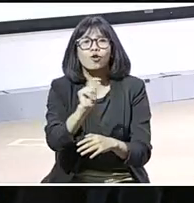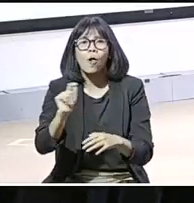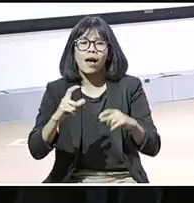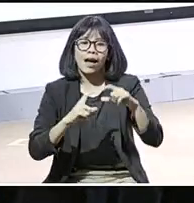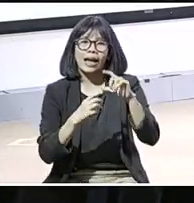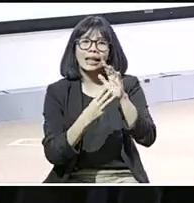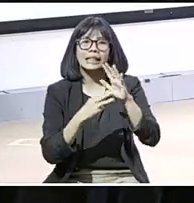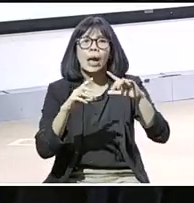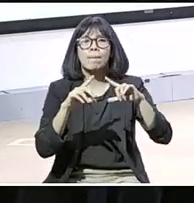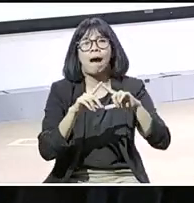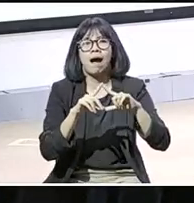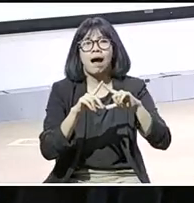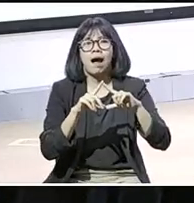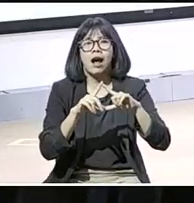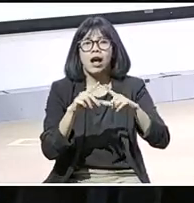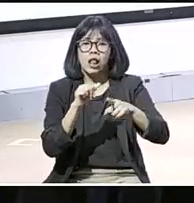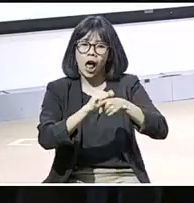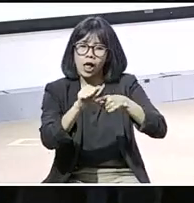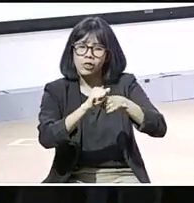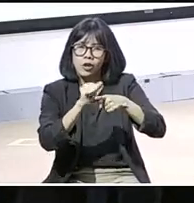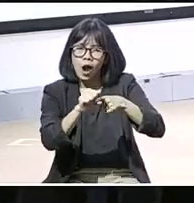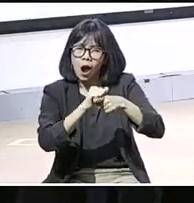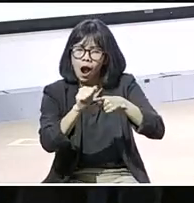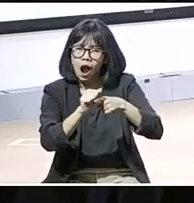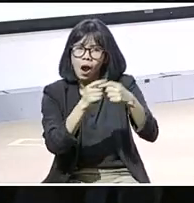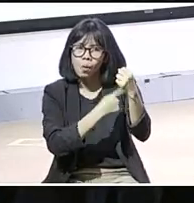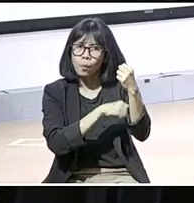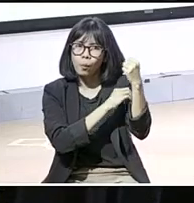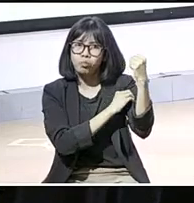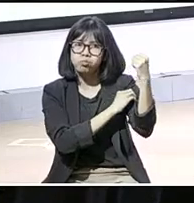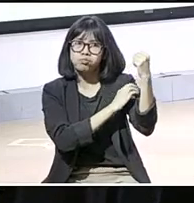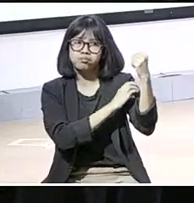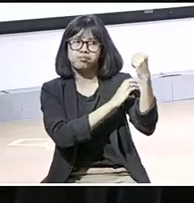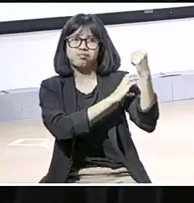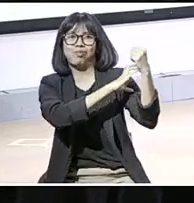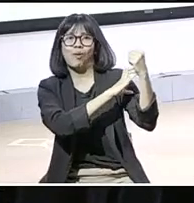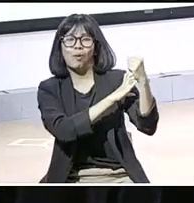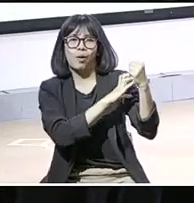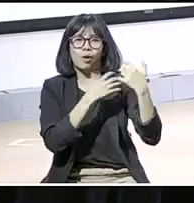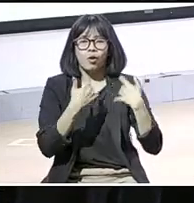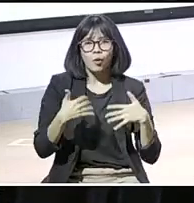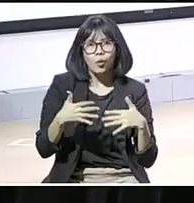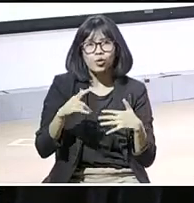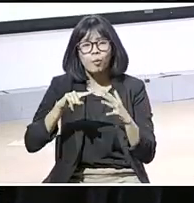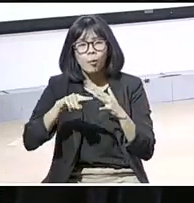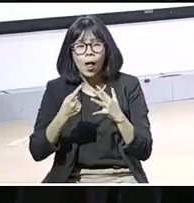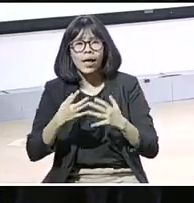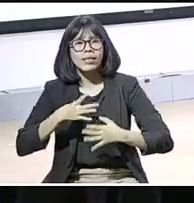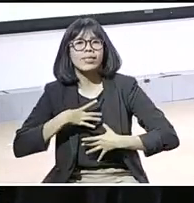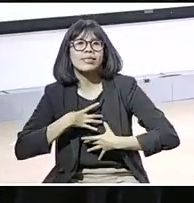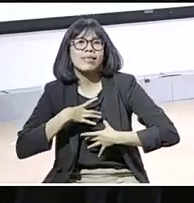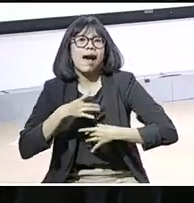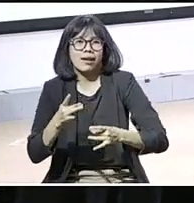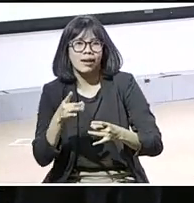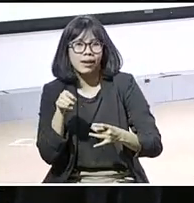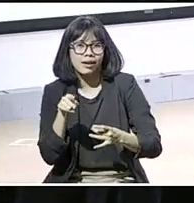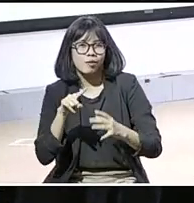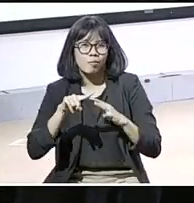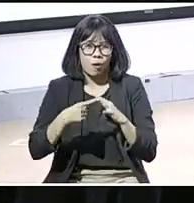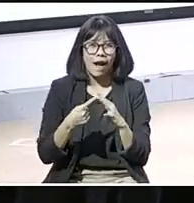my skills. And I think it was important, the fact that I had a wide range of interest. You know, I ran track and